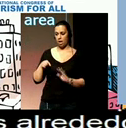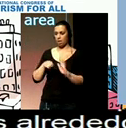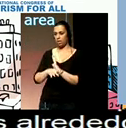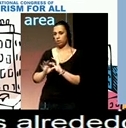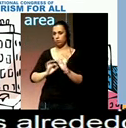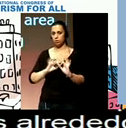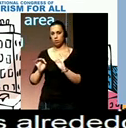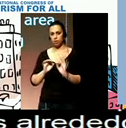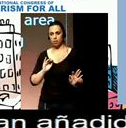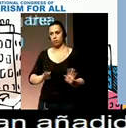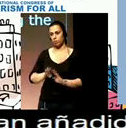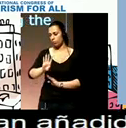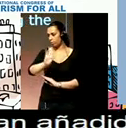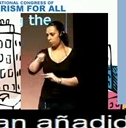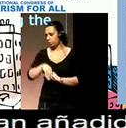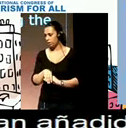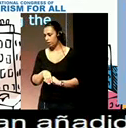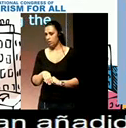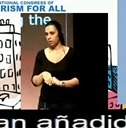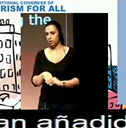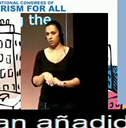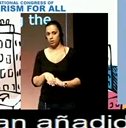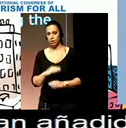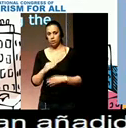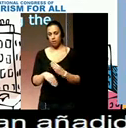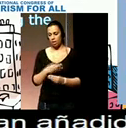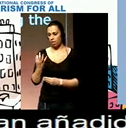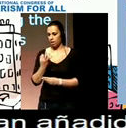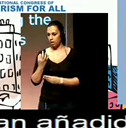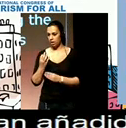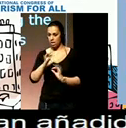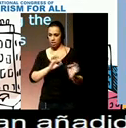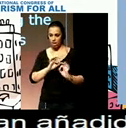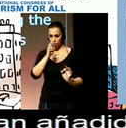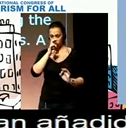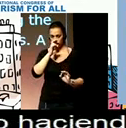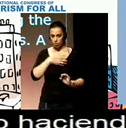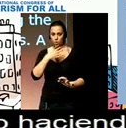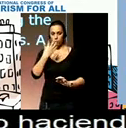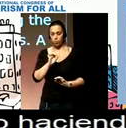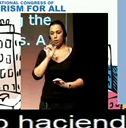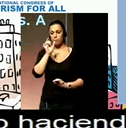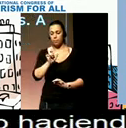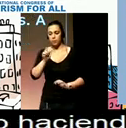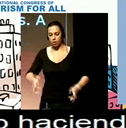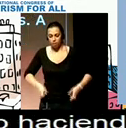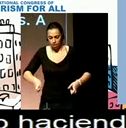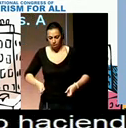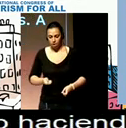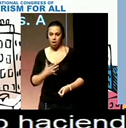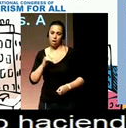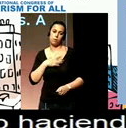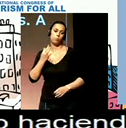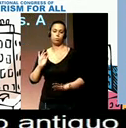for wheelchair users. A special platform is placed over the existing sitting in the first row above